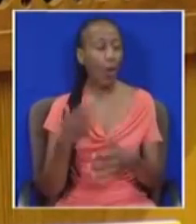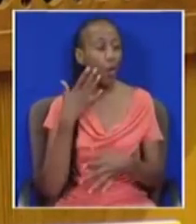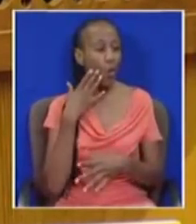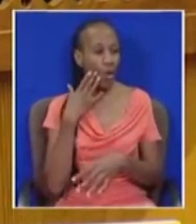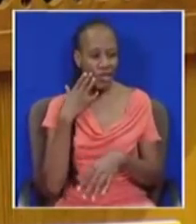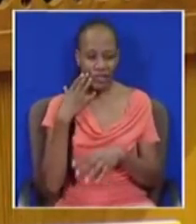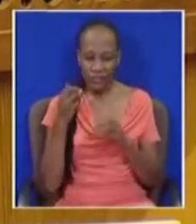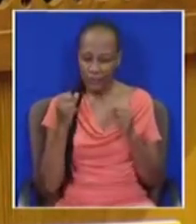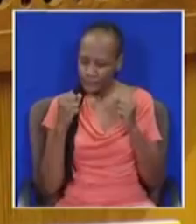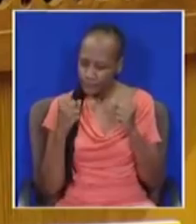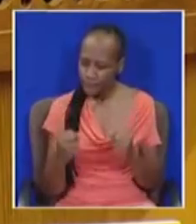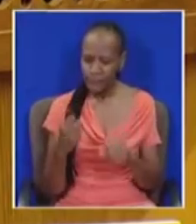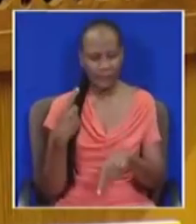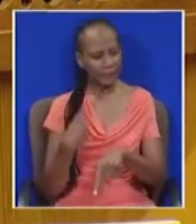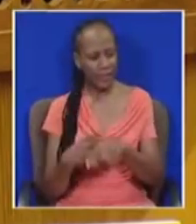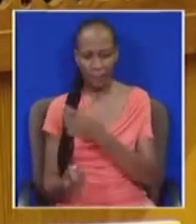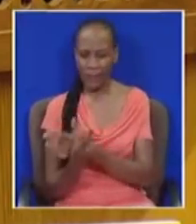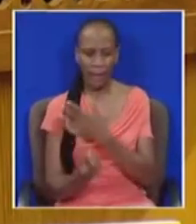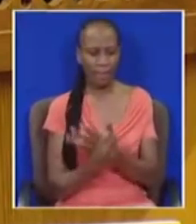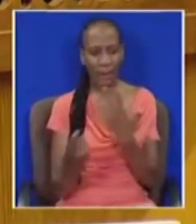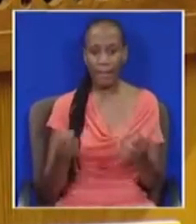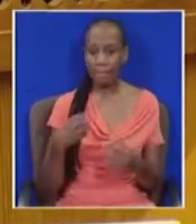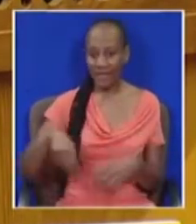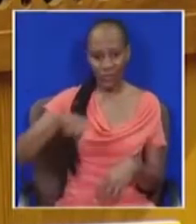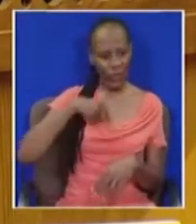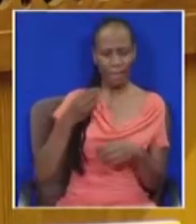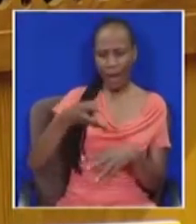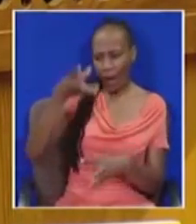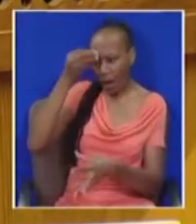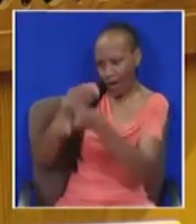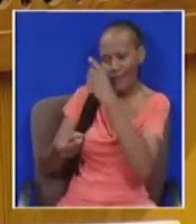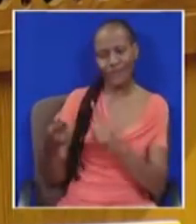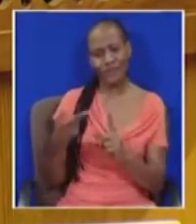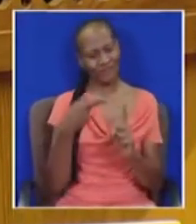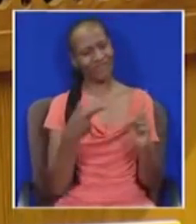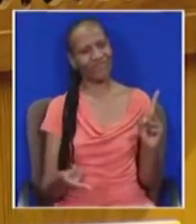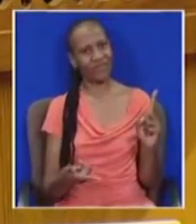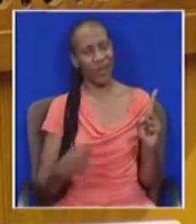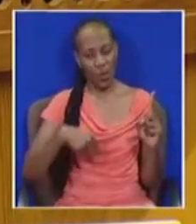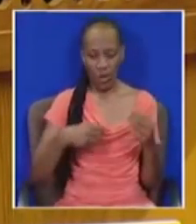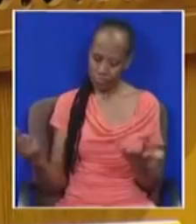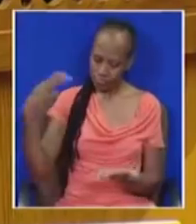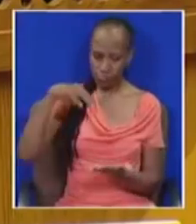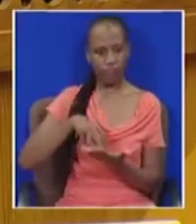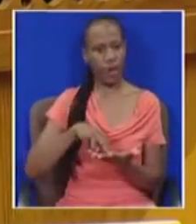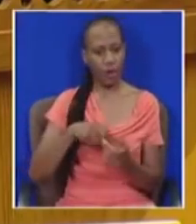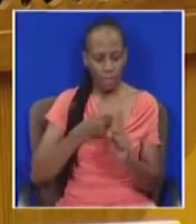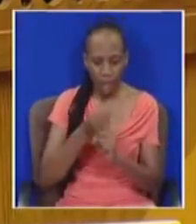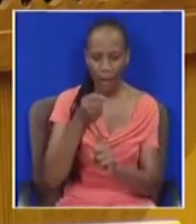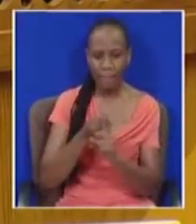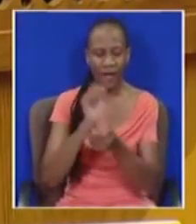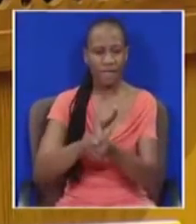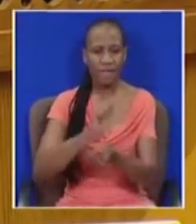tough choices inspired so many of us to take up the fight for a free, fair,